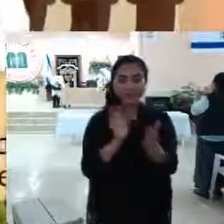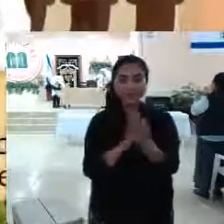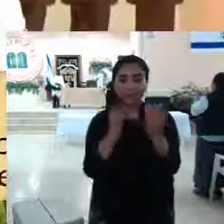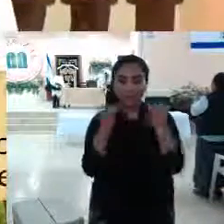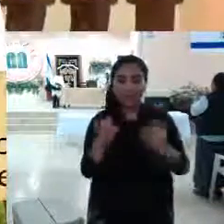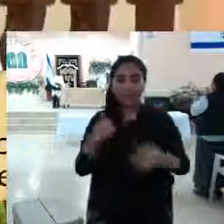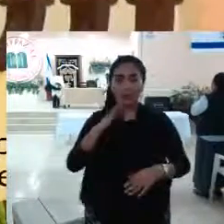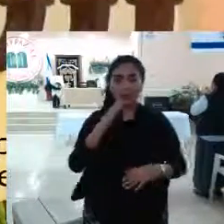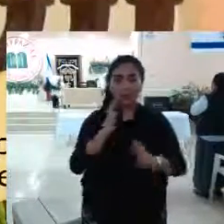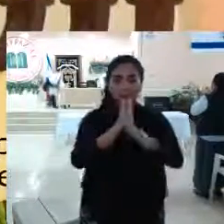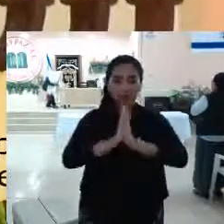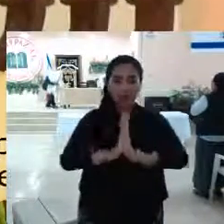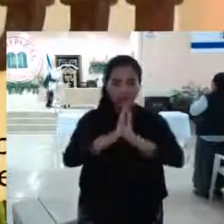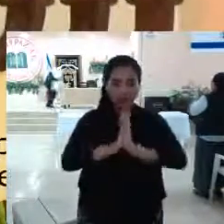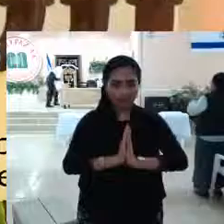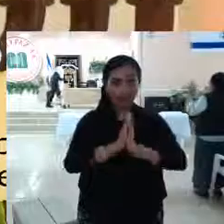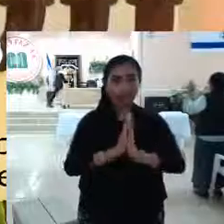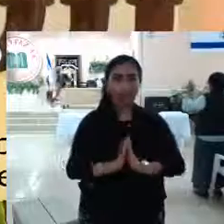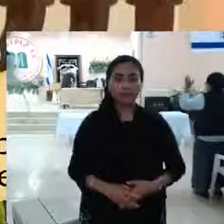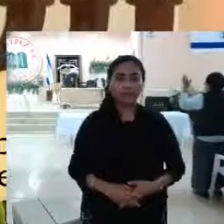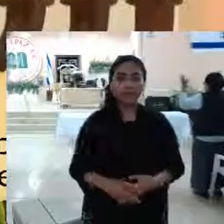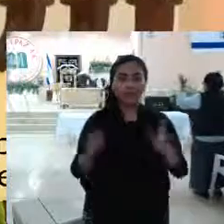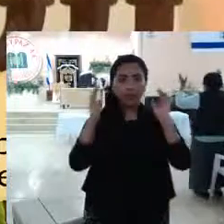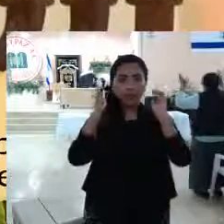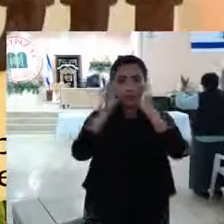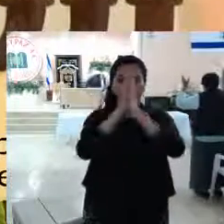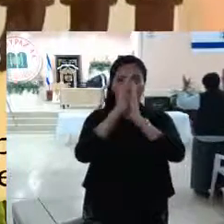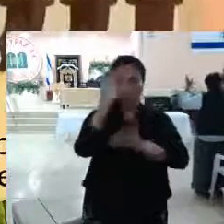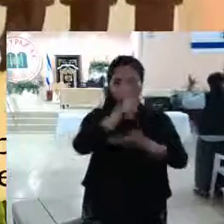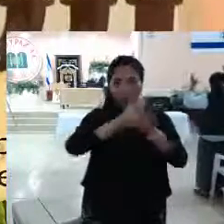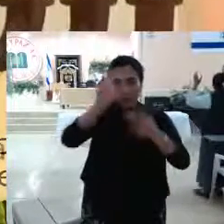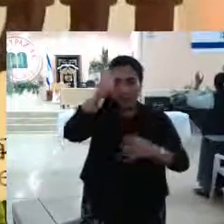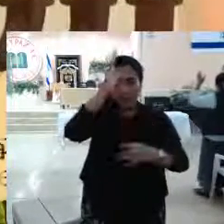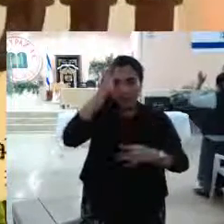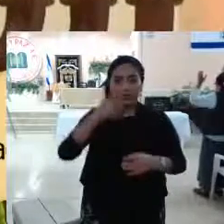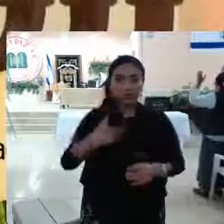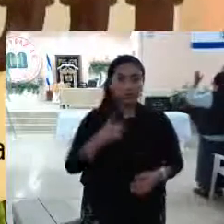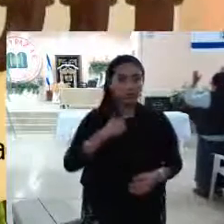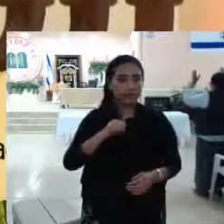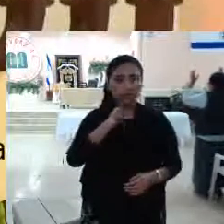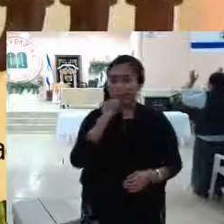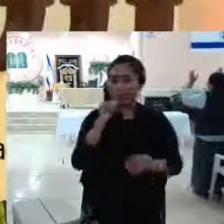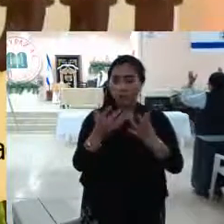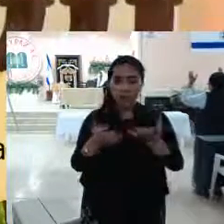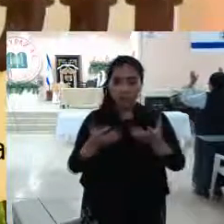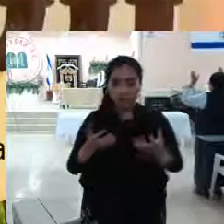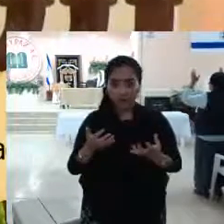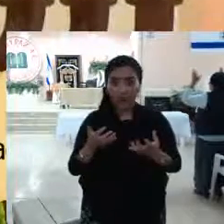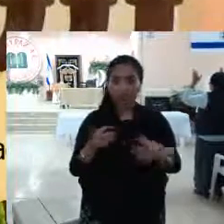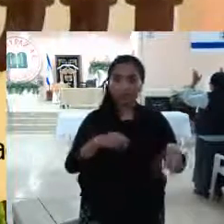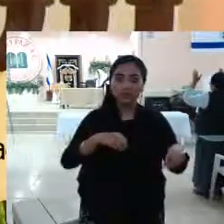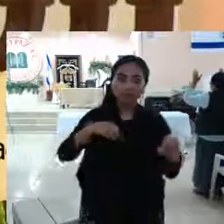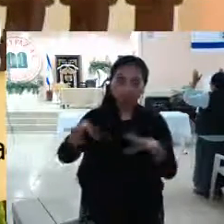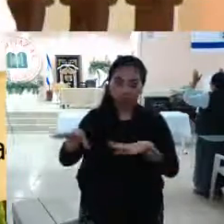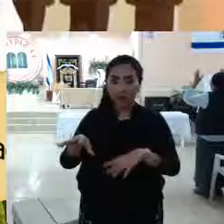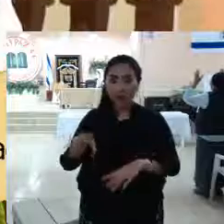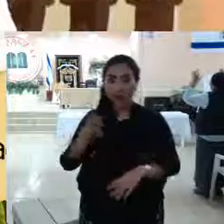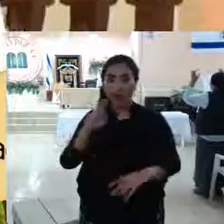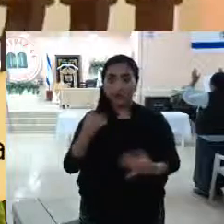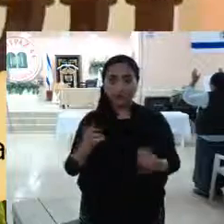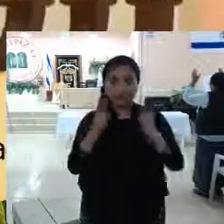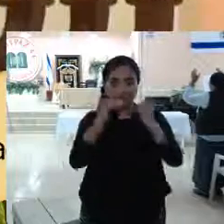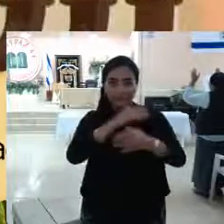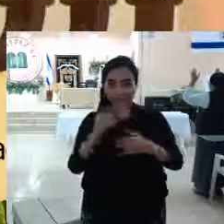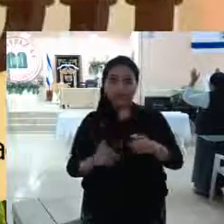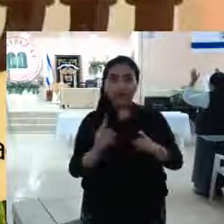Vamos a hacer una tefilá. We're going to pray. I'm going to pray Abba Kadosh. No queremos We don't want irnos to o go que se vaya esta